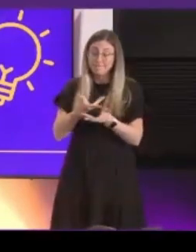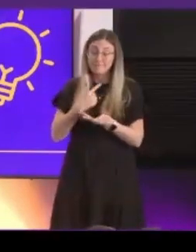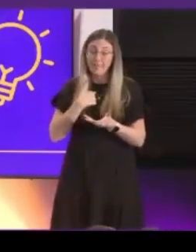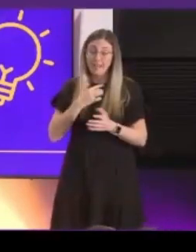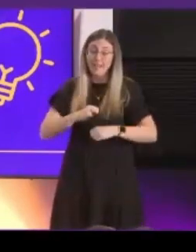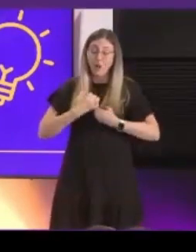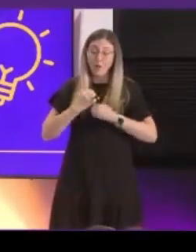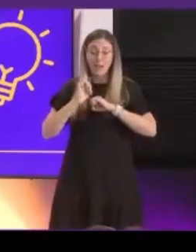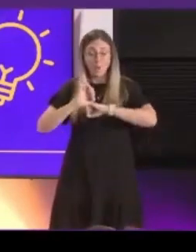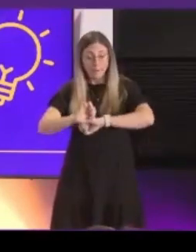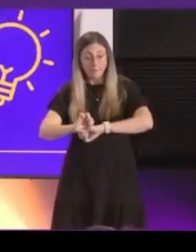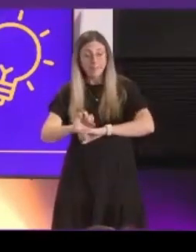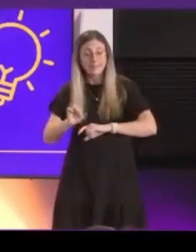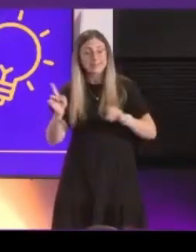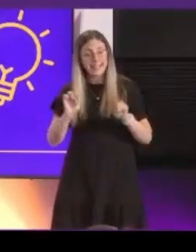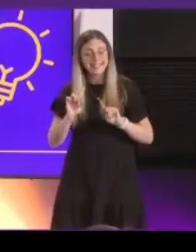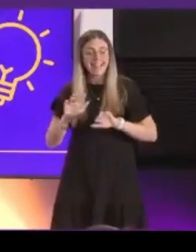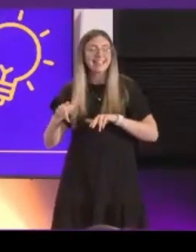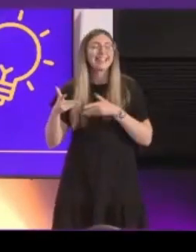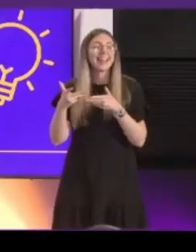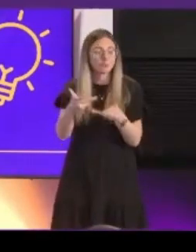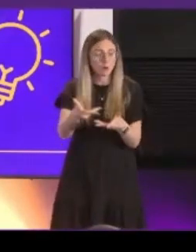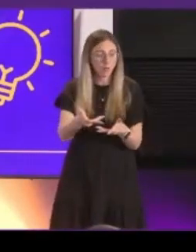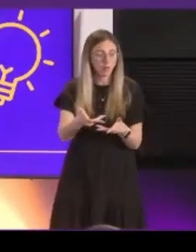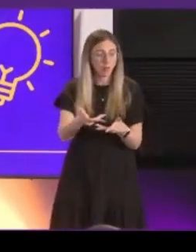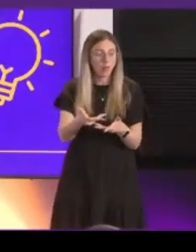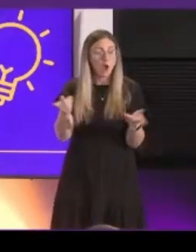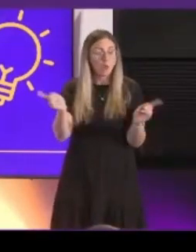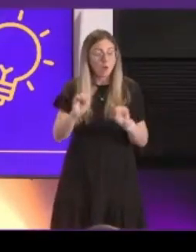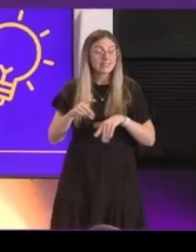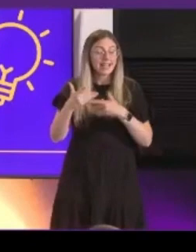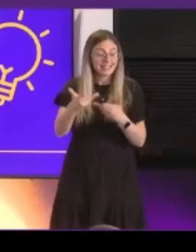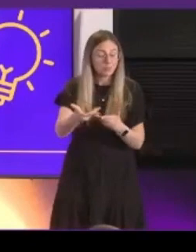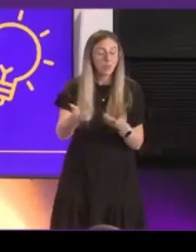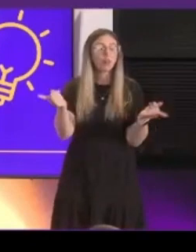to diversity and inclusion is a deliverable, and that deliverable is called accessibility.